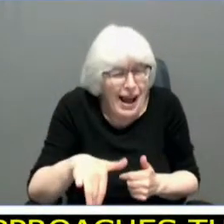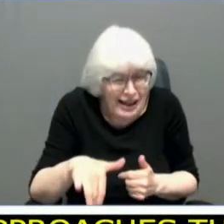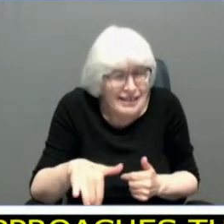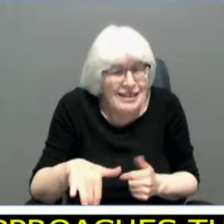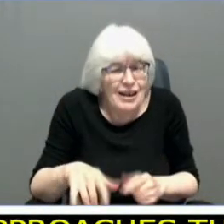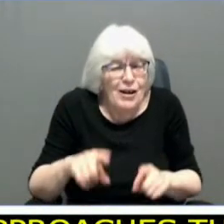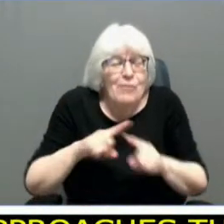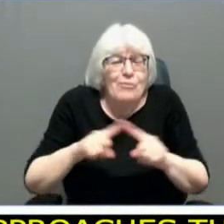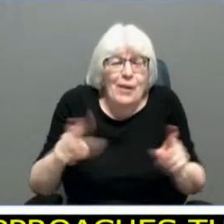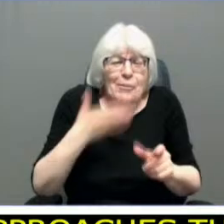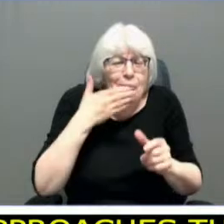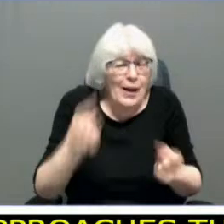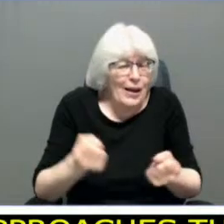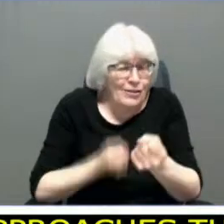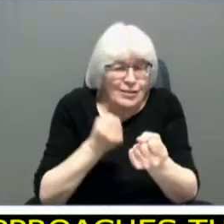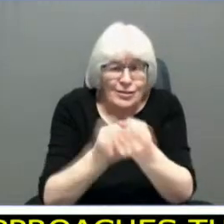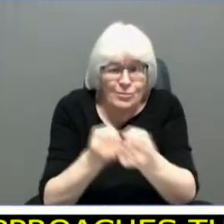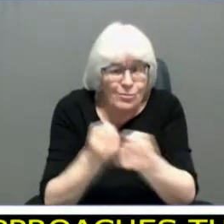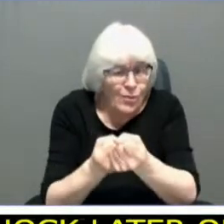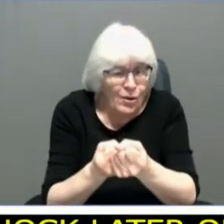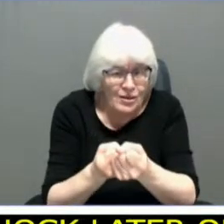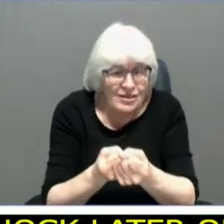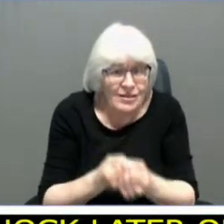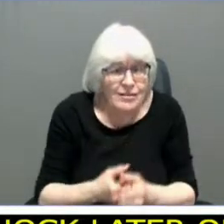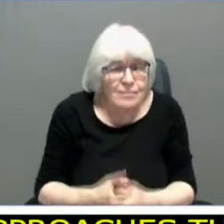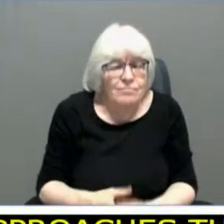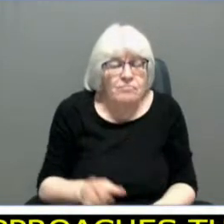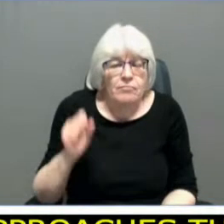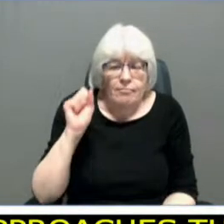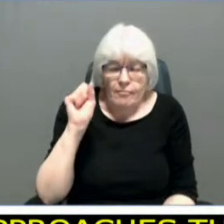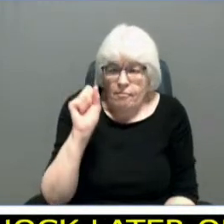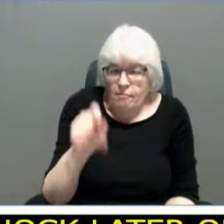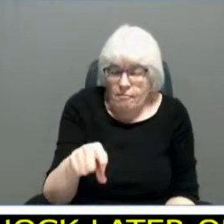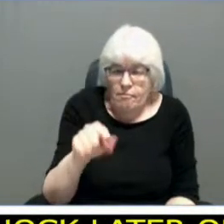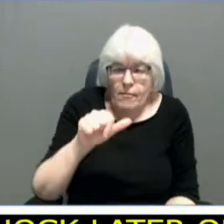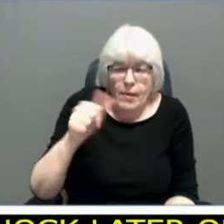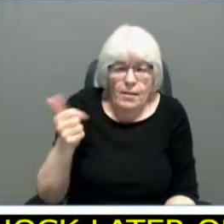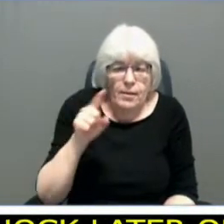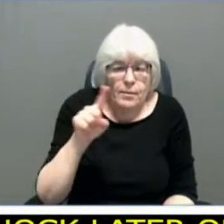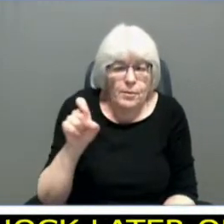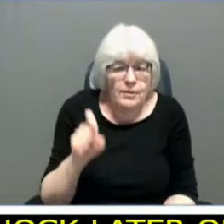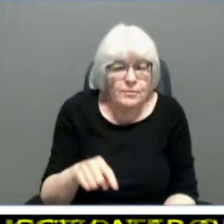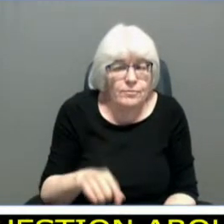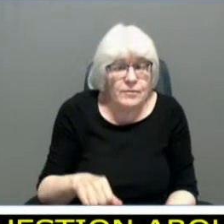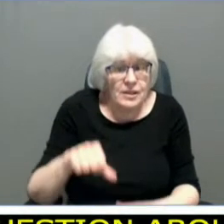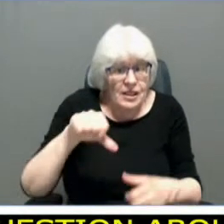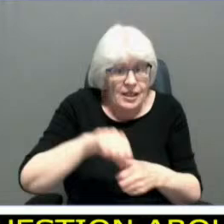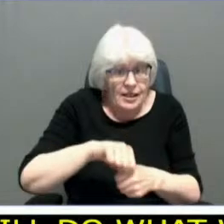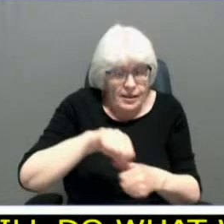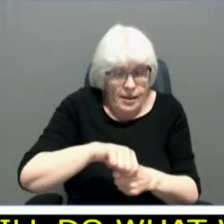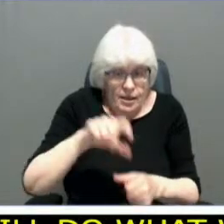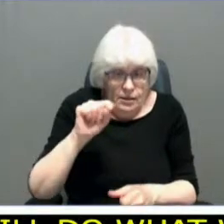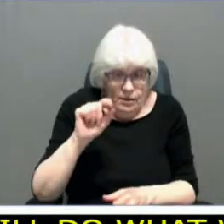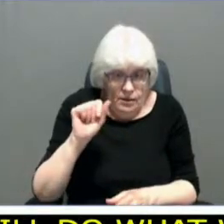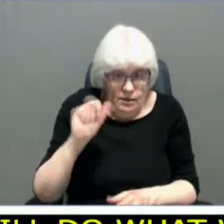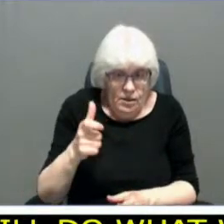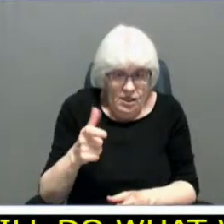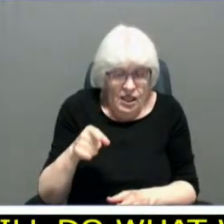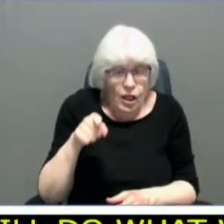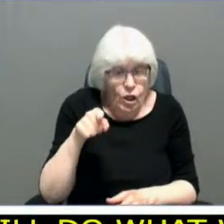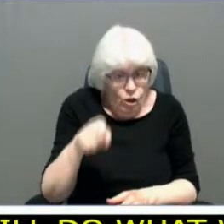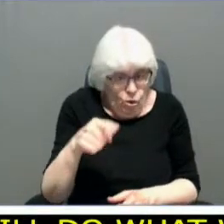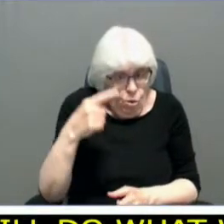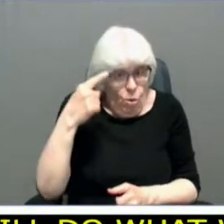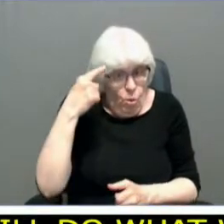I'm just curious from the other maritime premiers on that question as well with the gas taxes. Is that something you're inching closer to? Do you feel you're